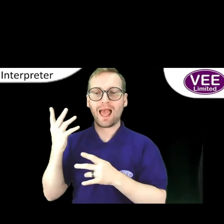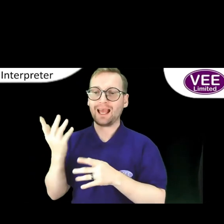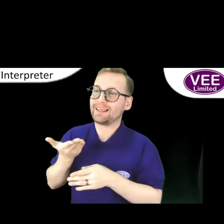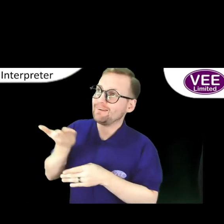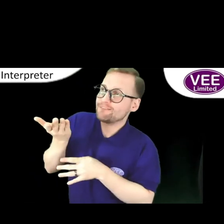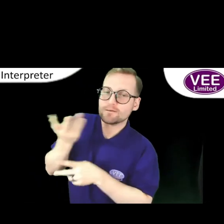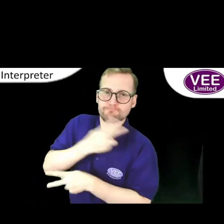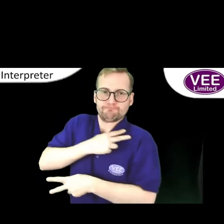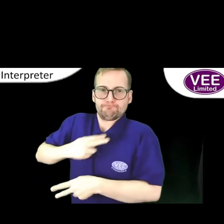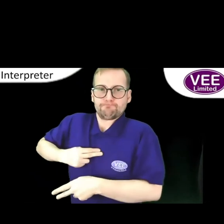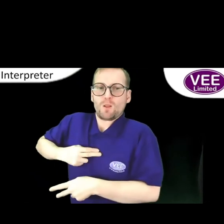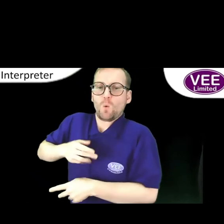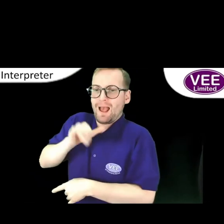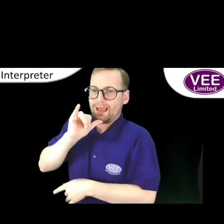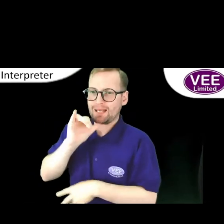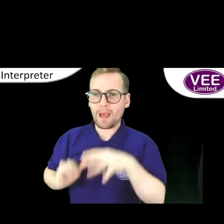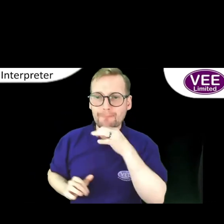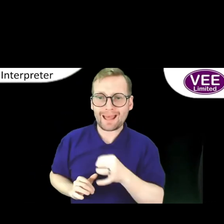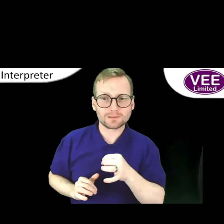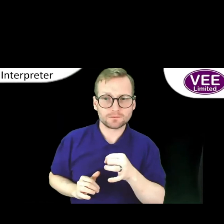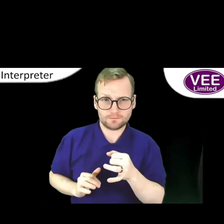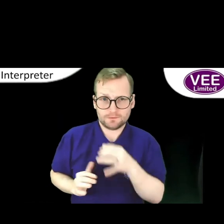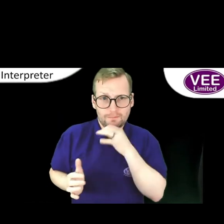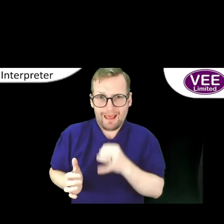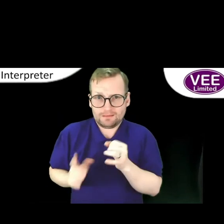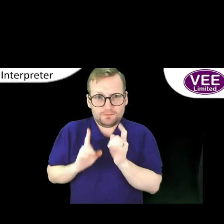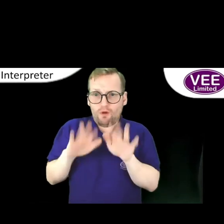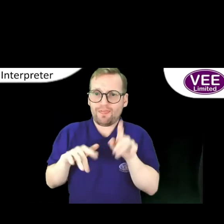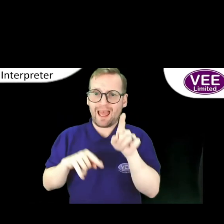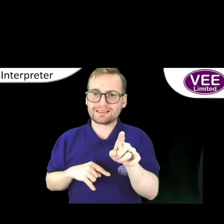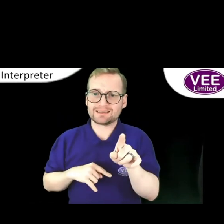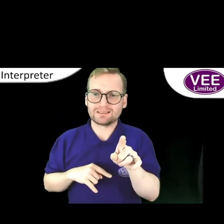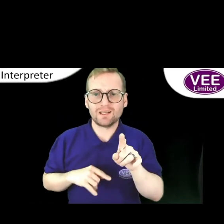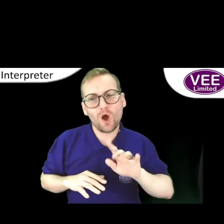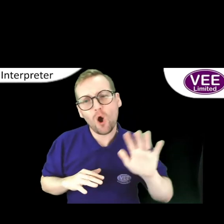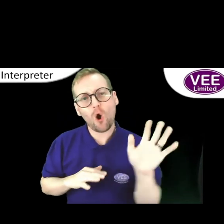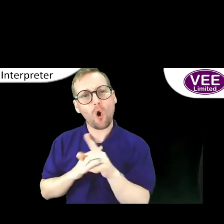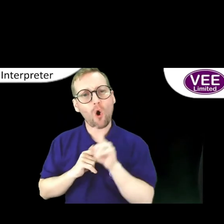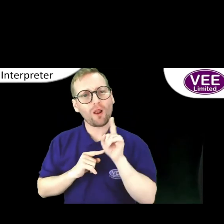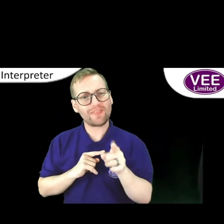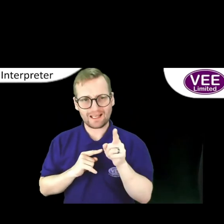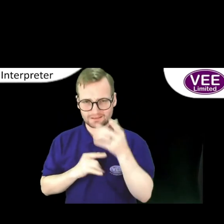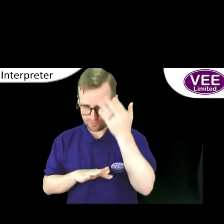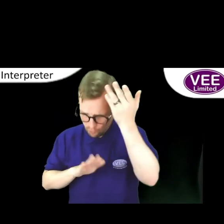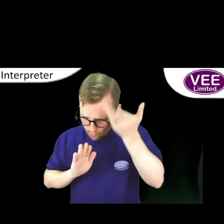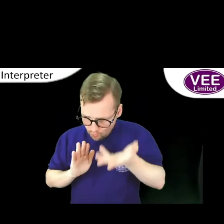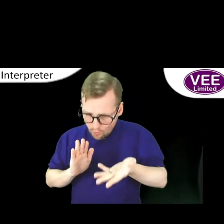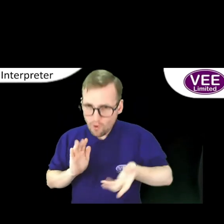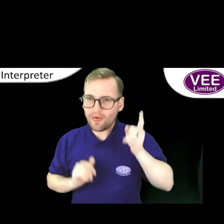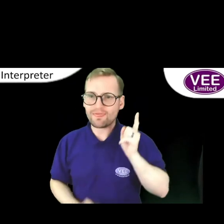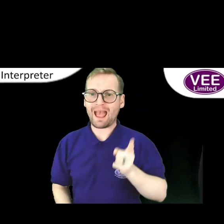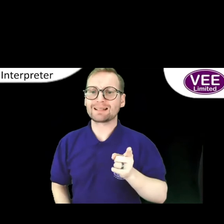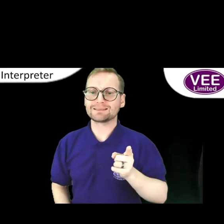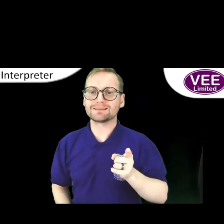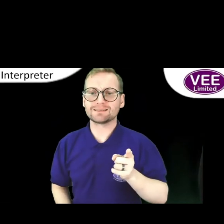I amongst a man for all that. For all that and all that,